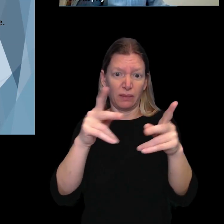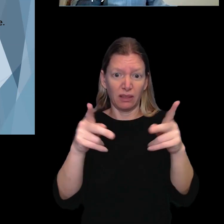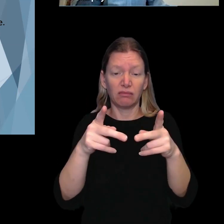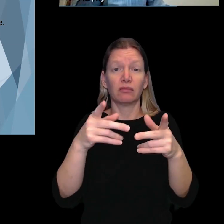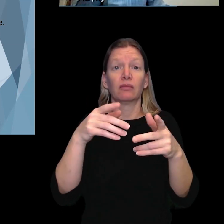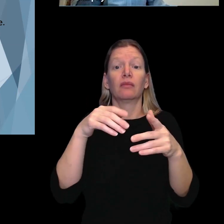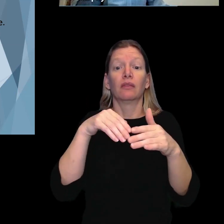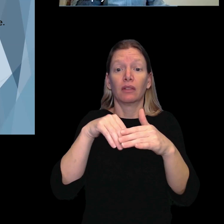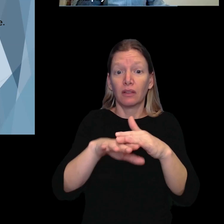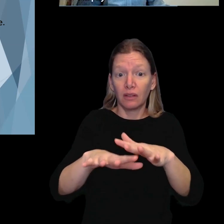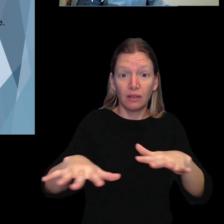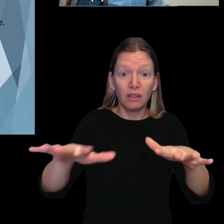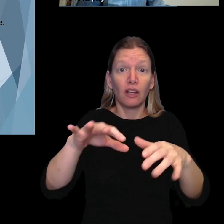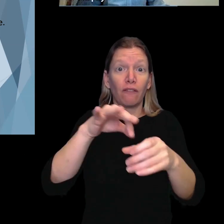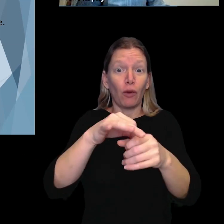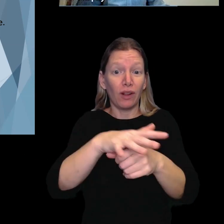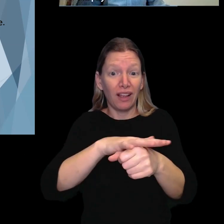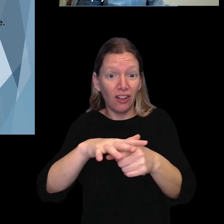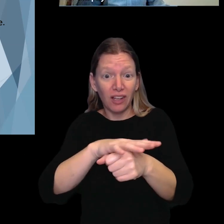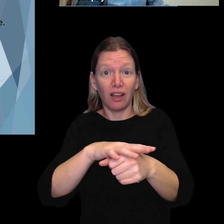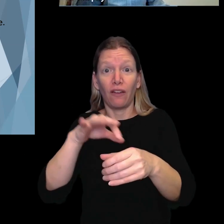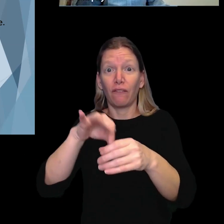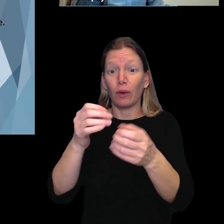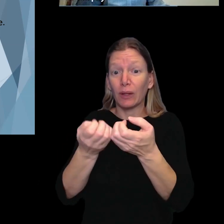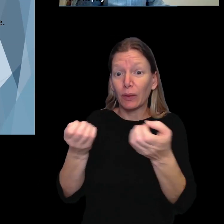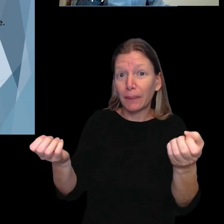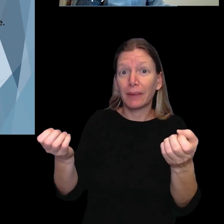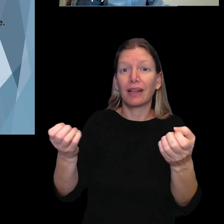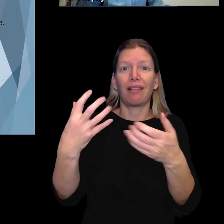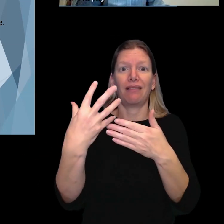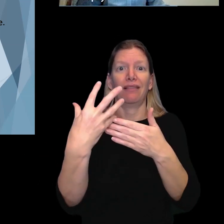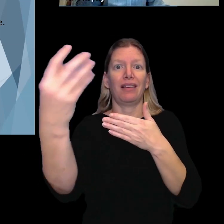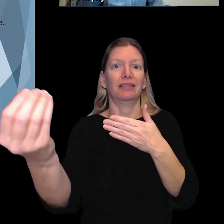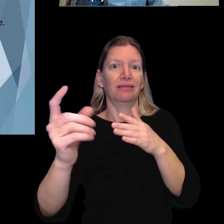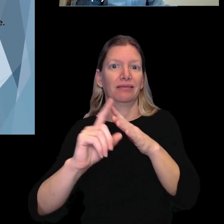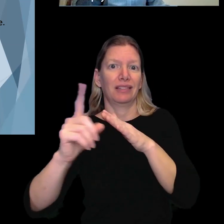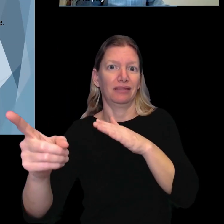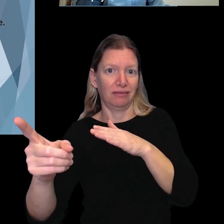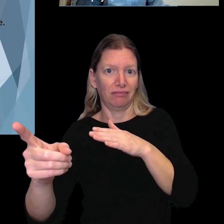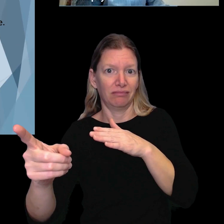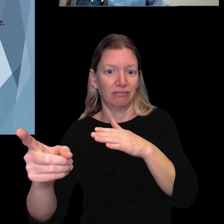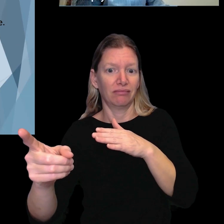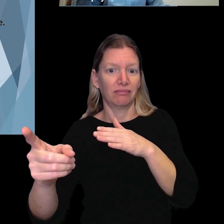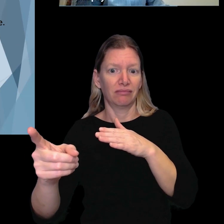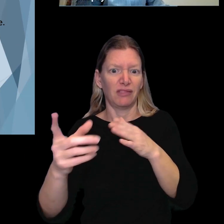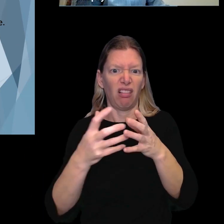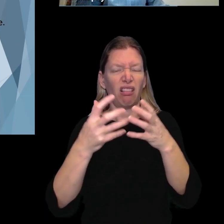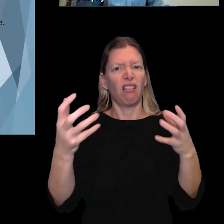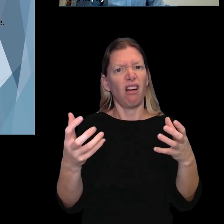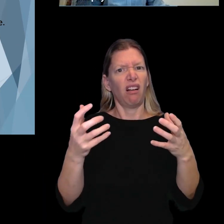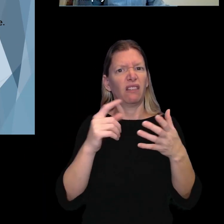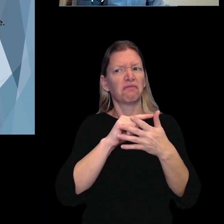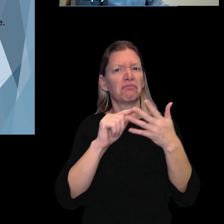entrance, to the interior routes, the voting area, voting equipment, and the